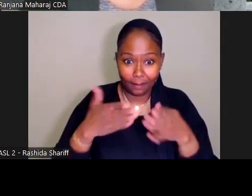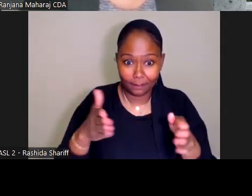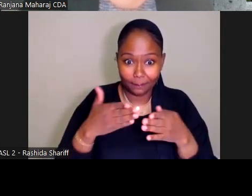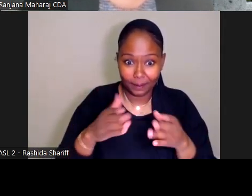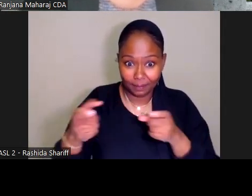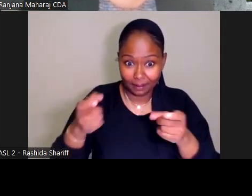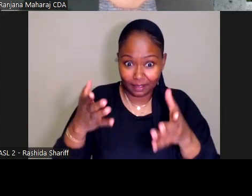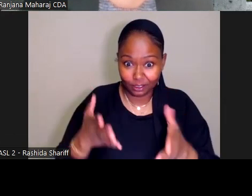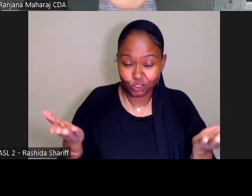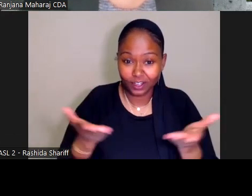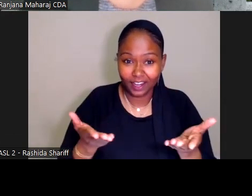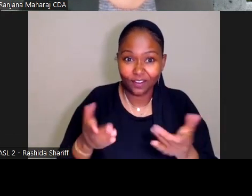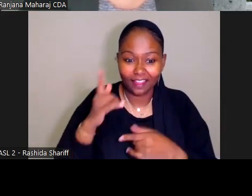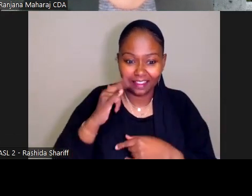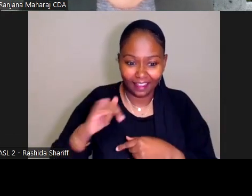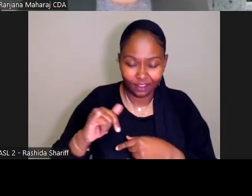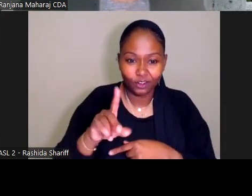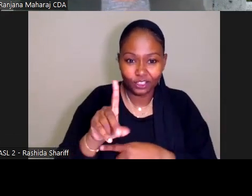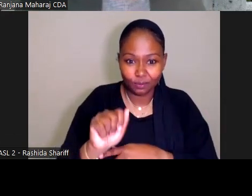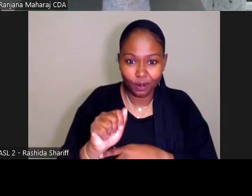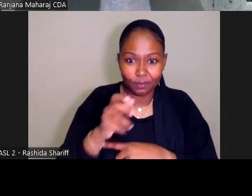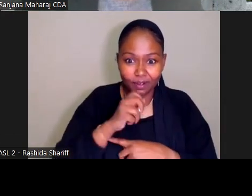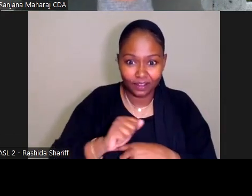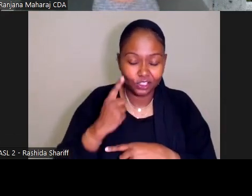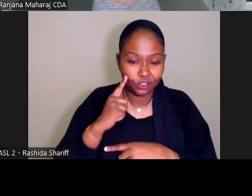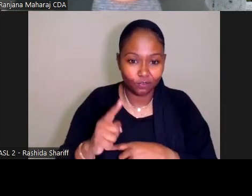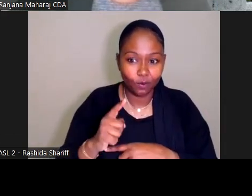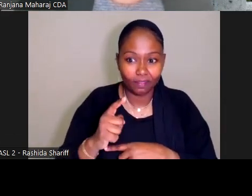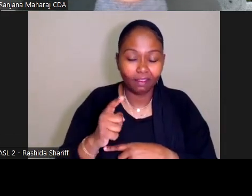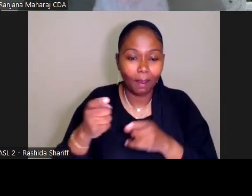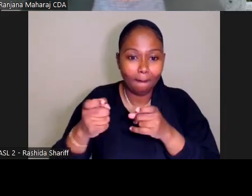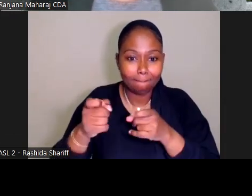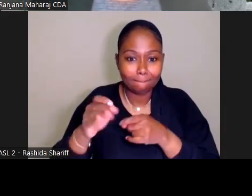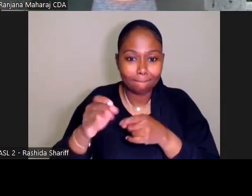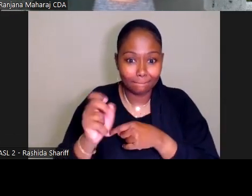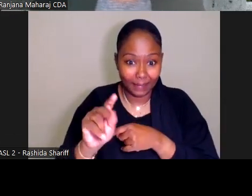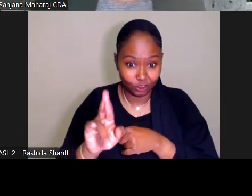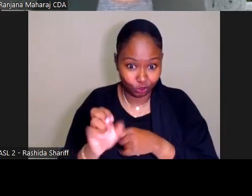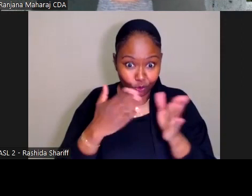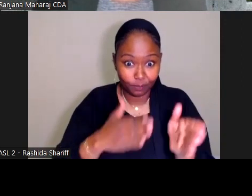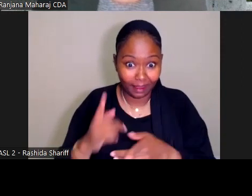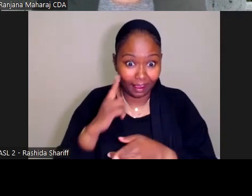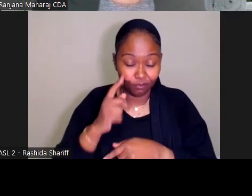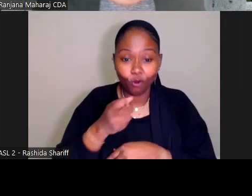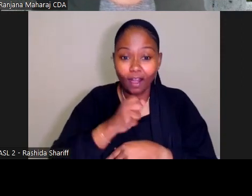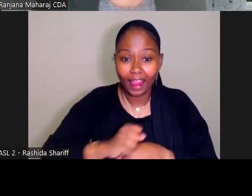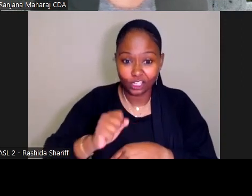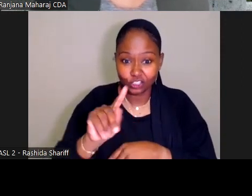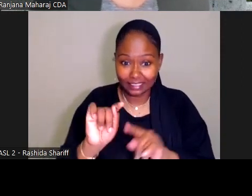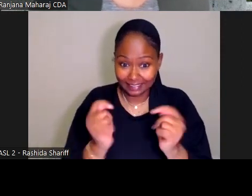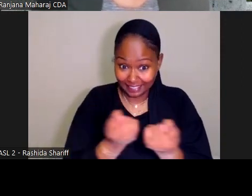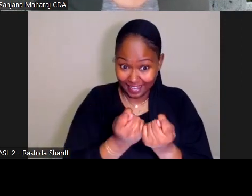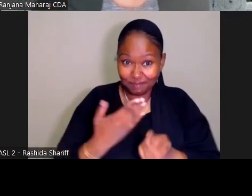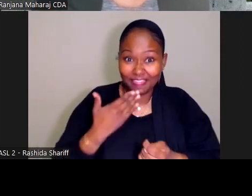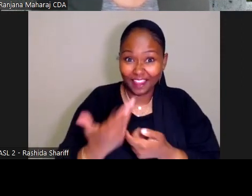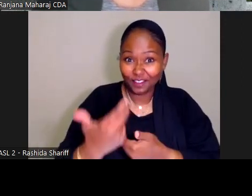here at the California Department of Aging for the Master Plan for Aging team. Thank you for being with us. Today